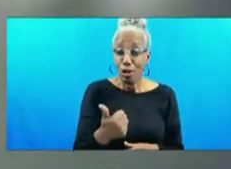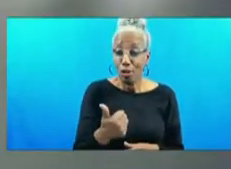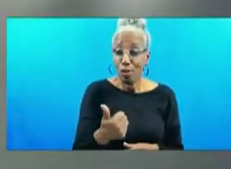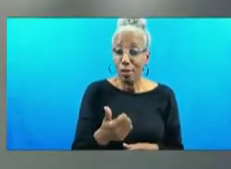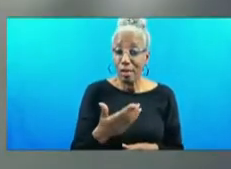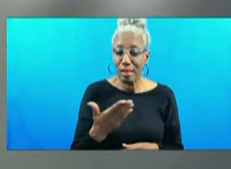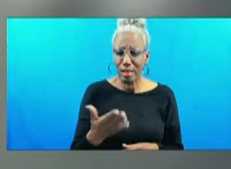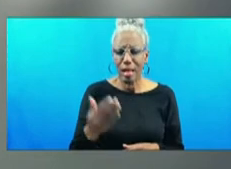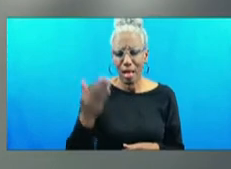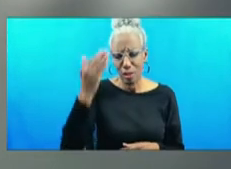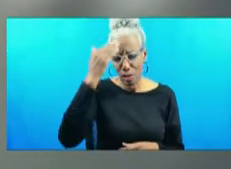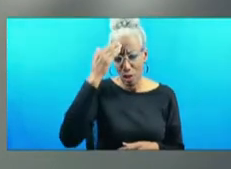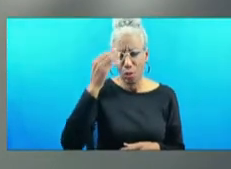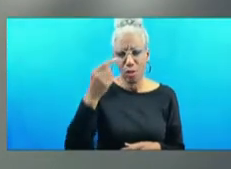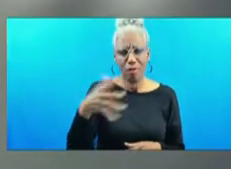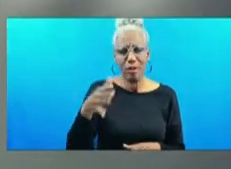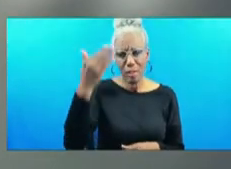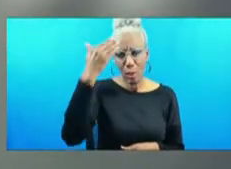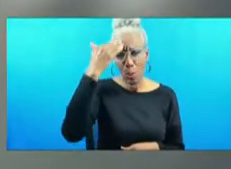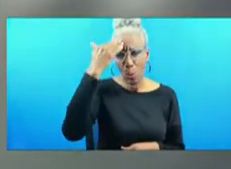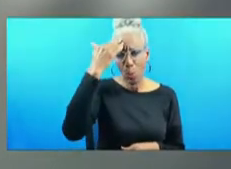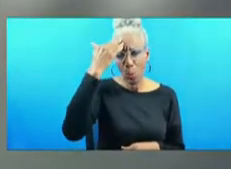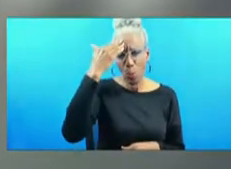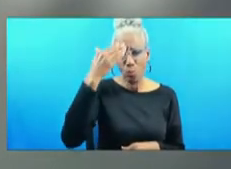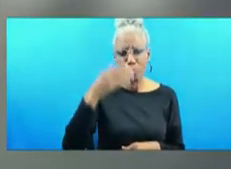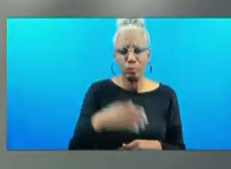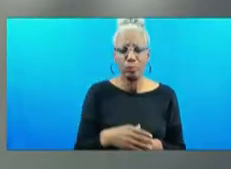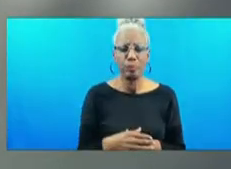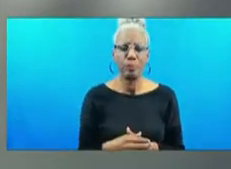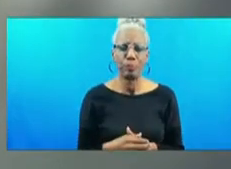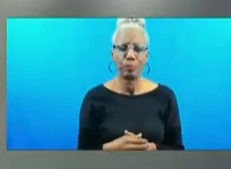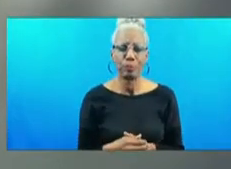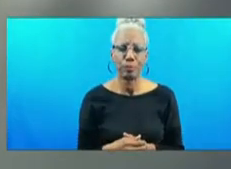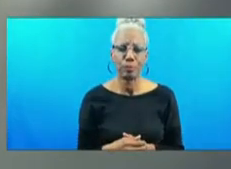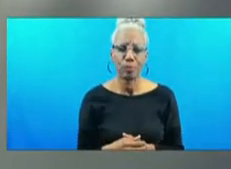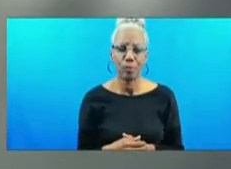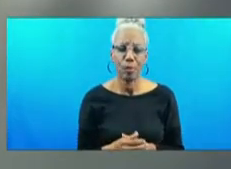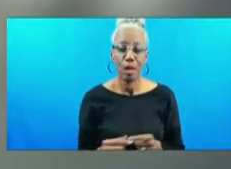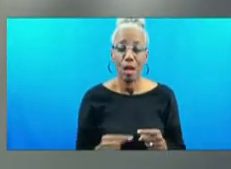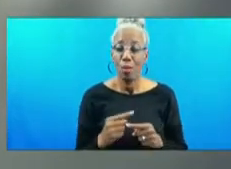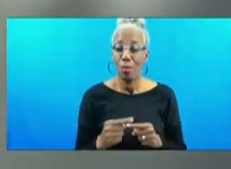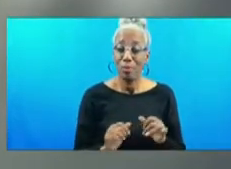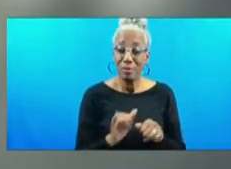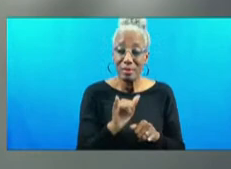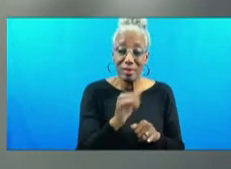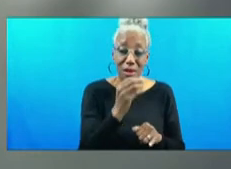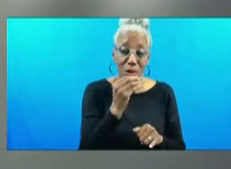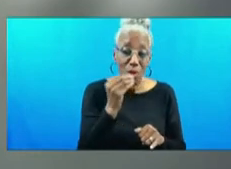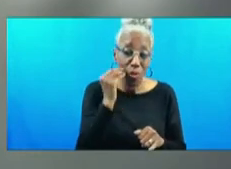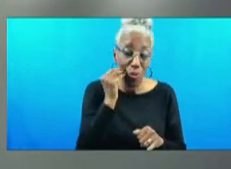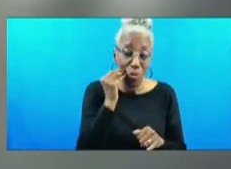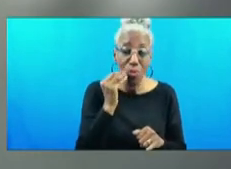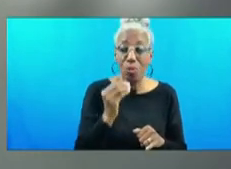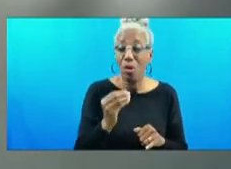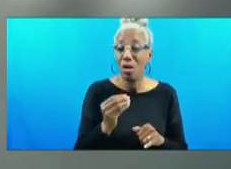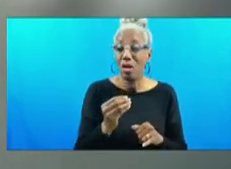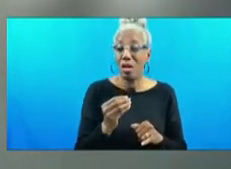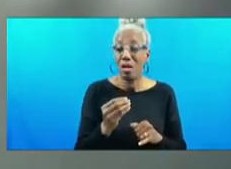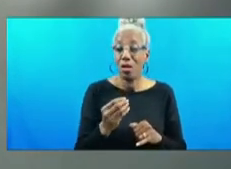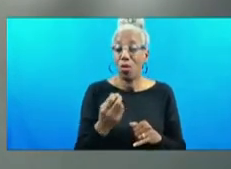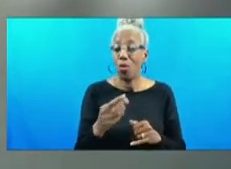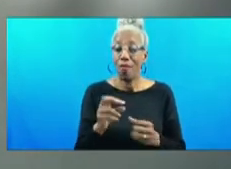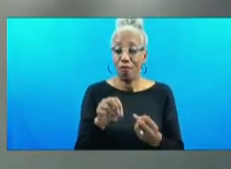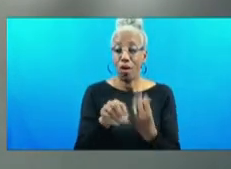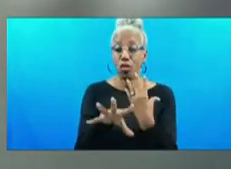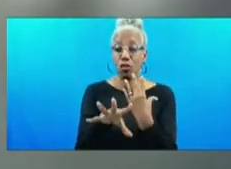that when we quarantine or go virtual for some of our students that